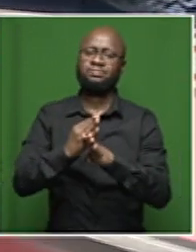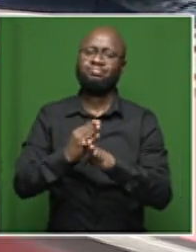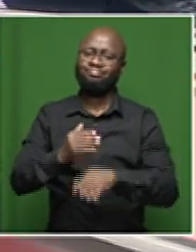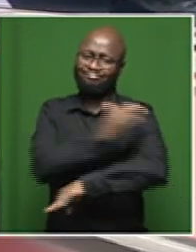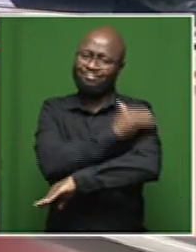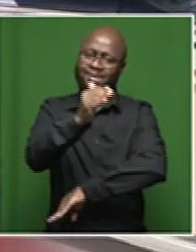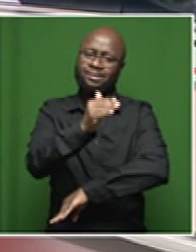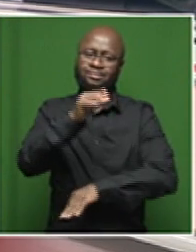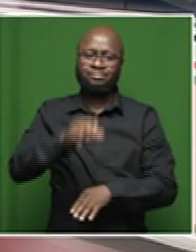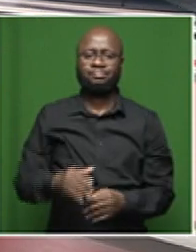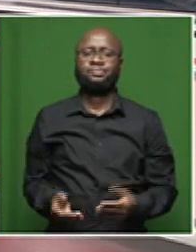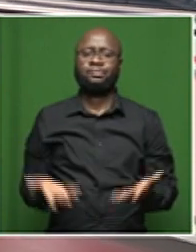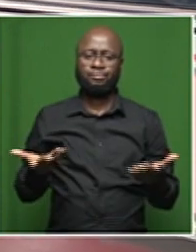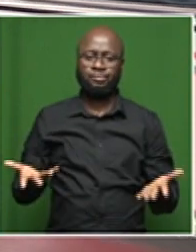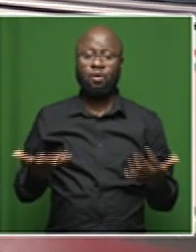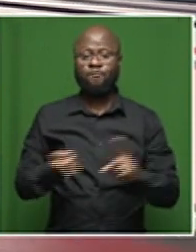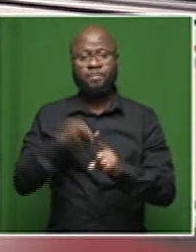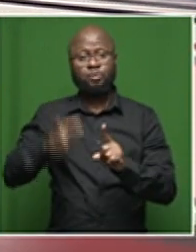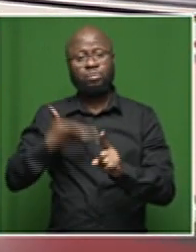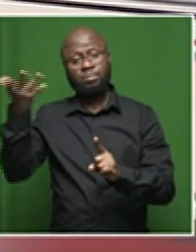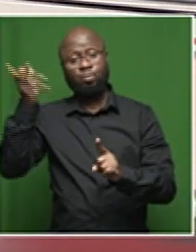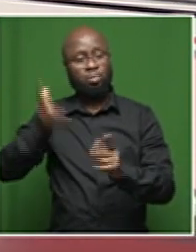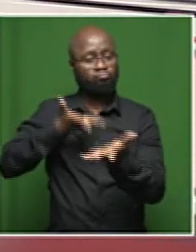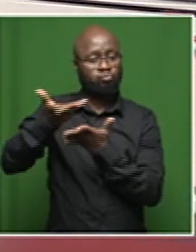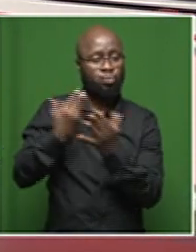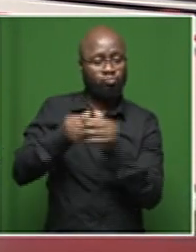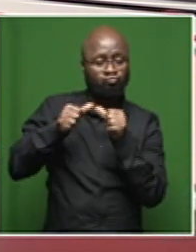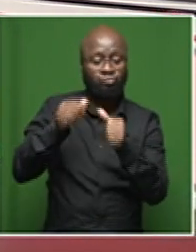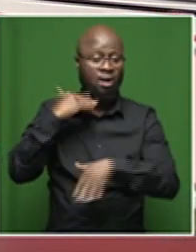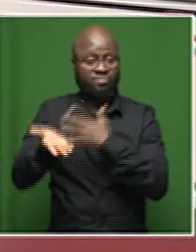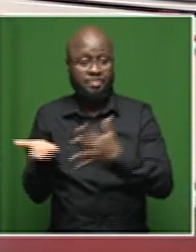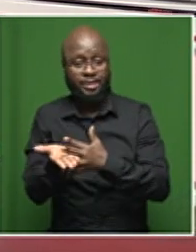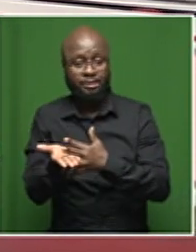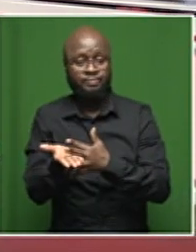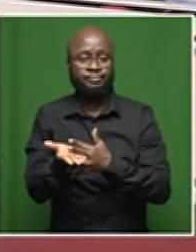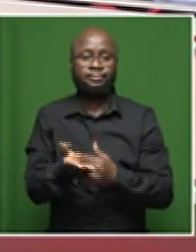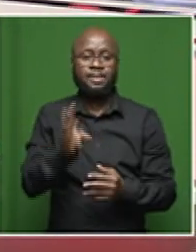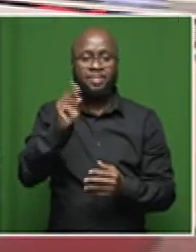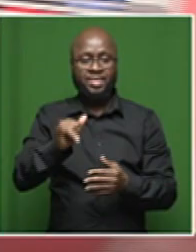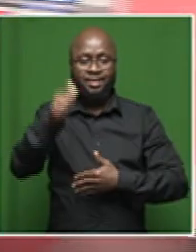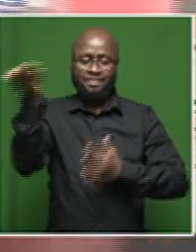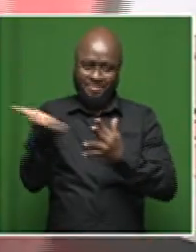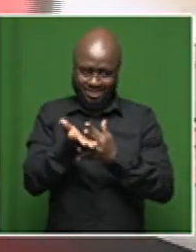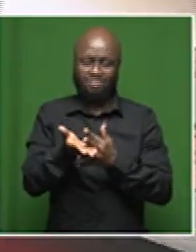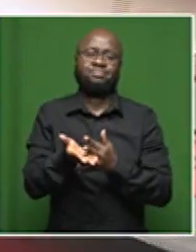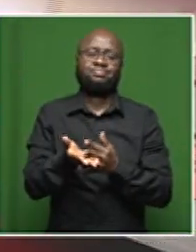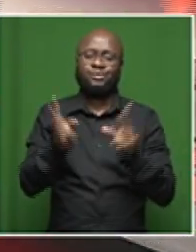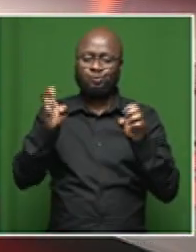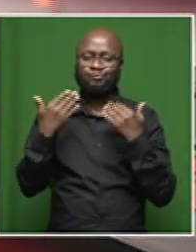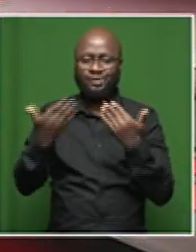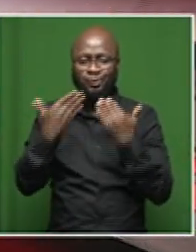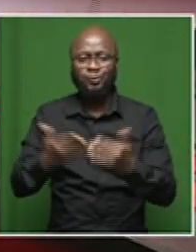from the Heart and Stroke Foundation South Africa. We continue our discussion with Dr. Maya Yise after the ad break. This is Vital Signs.